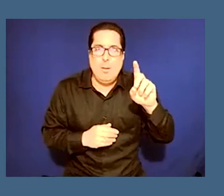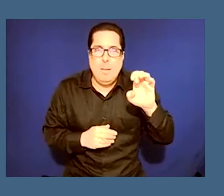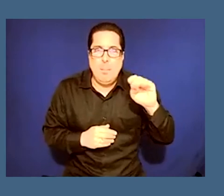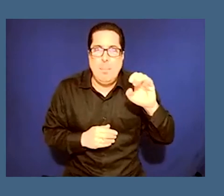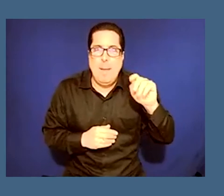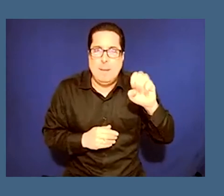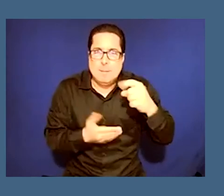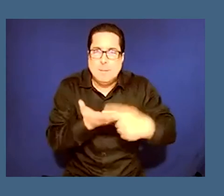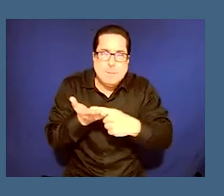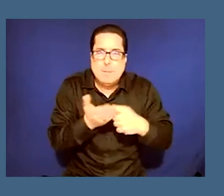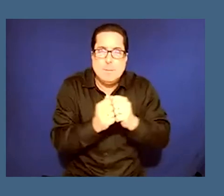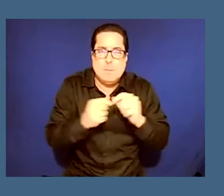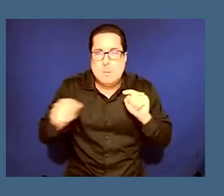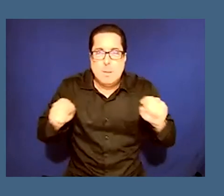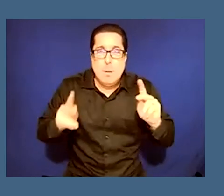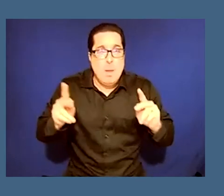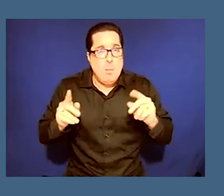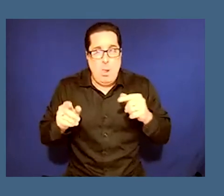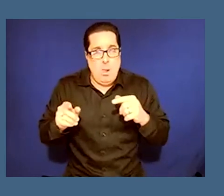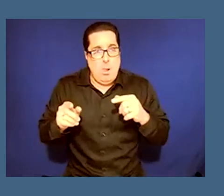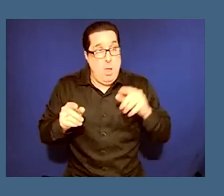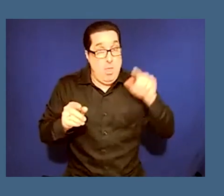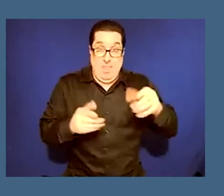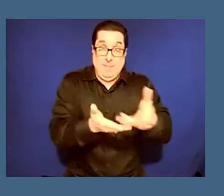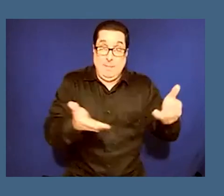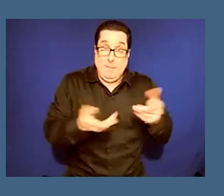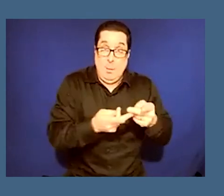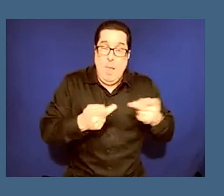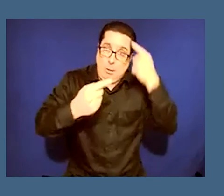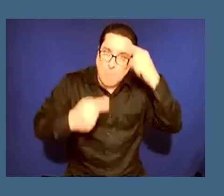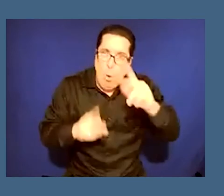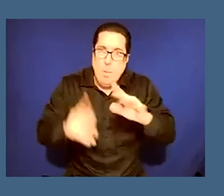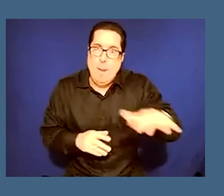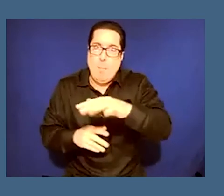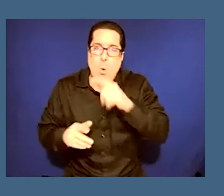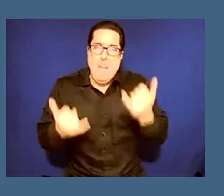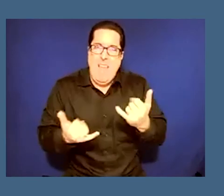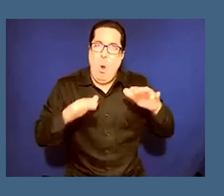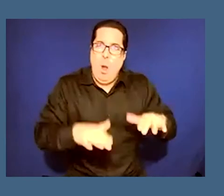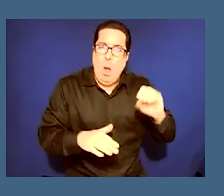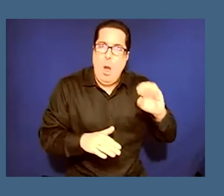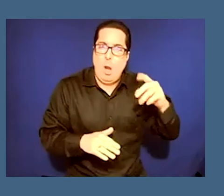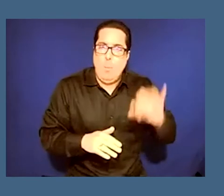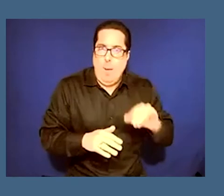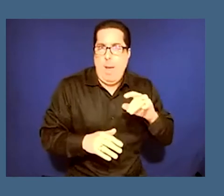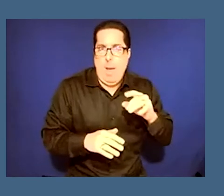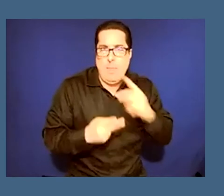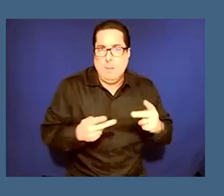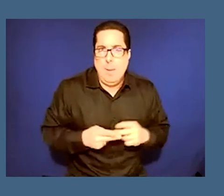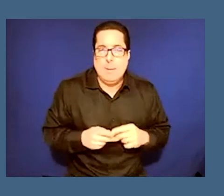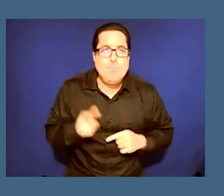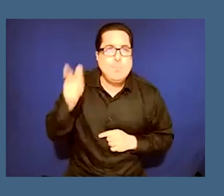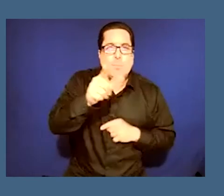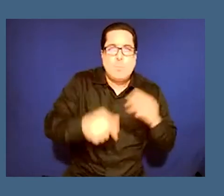for the people that now occupy these spaces so what i'm also hearing from you is that there is a kind of